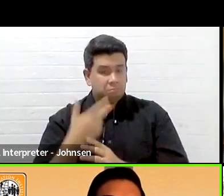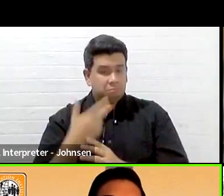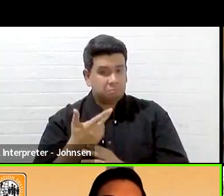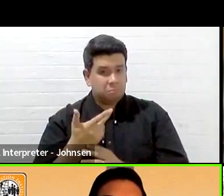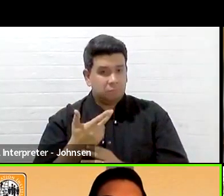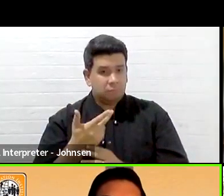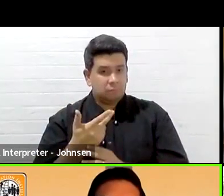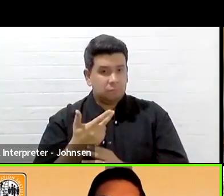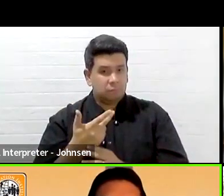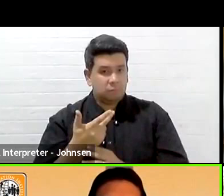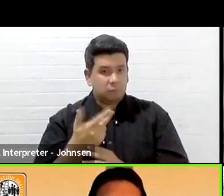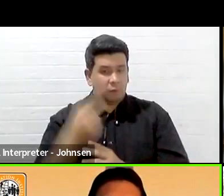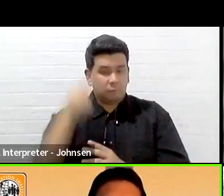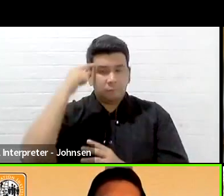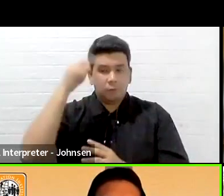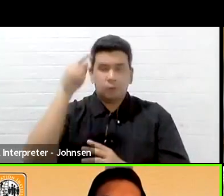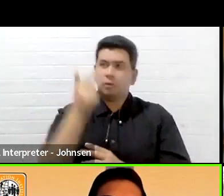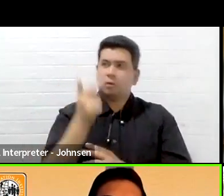For 2021,